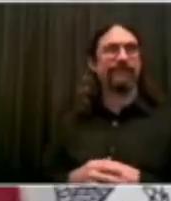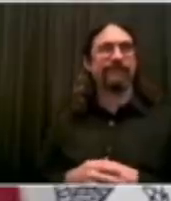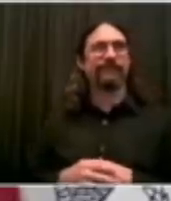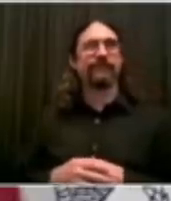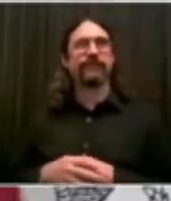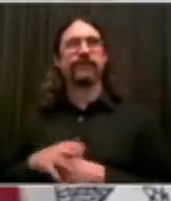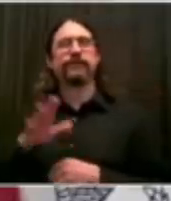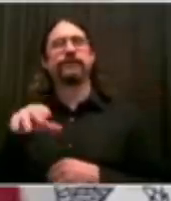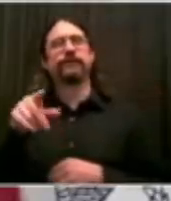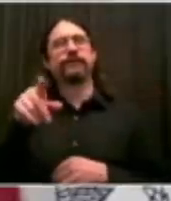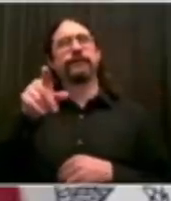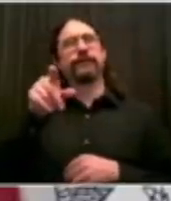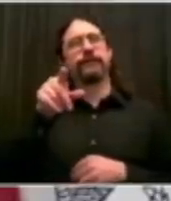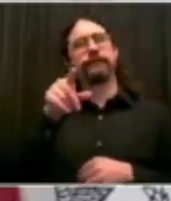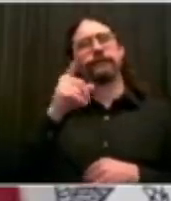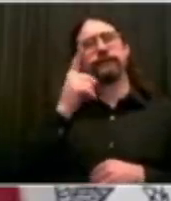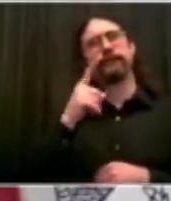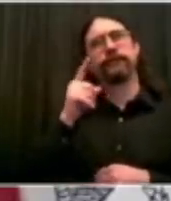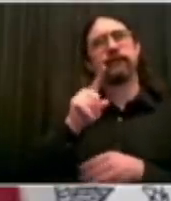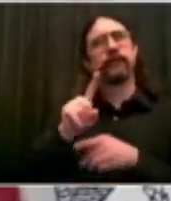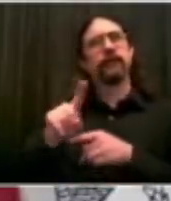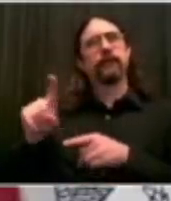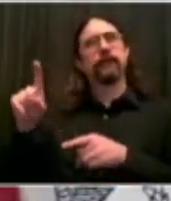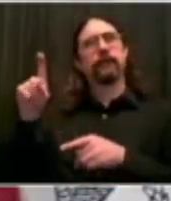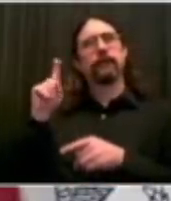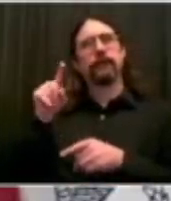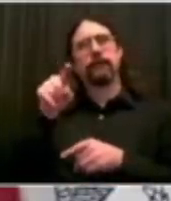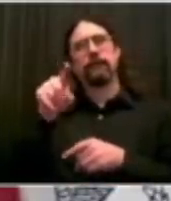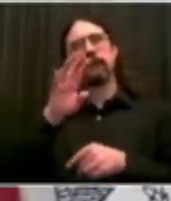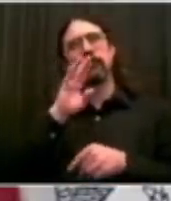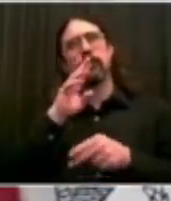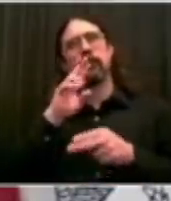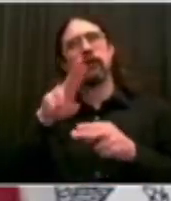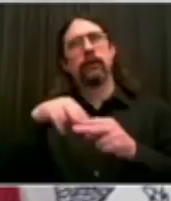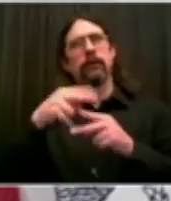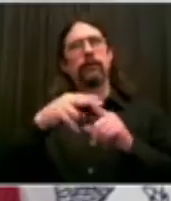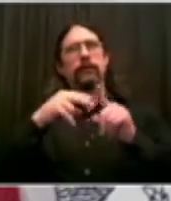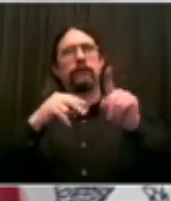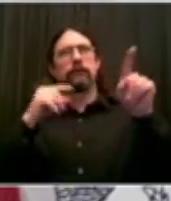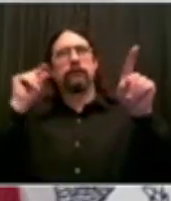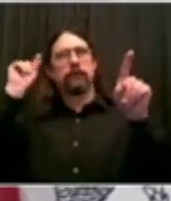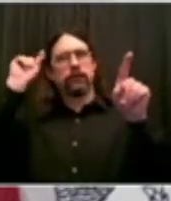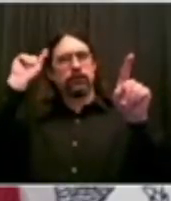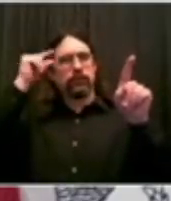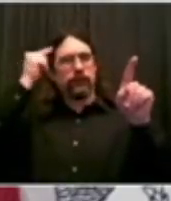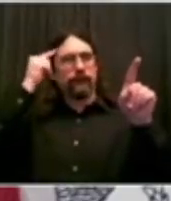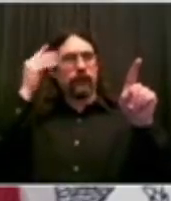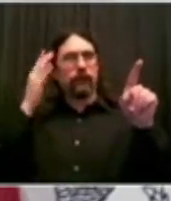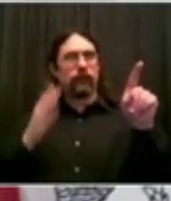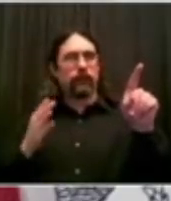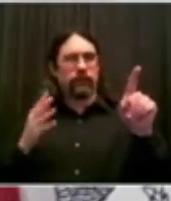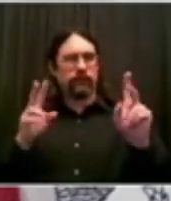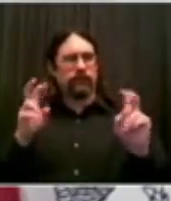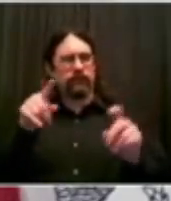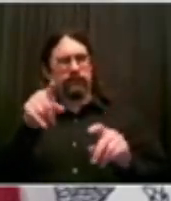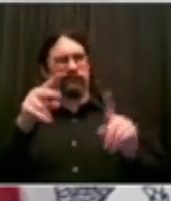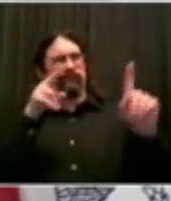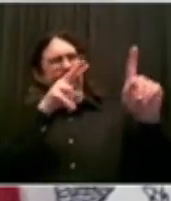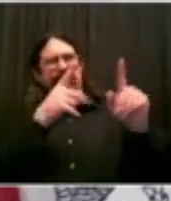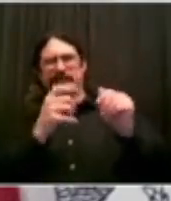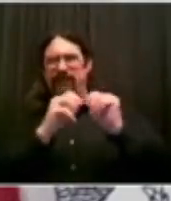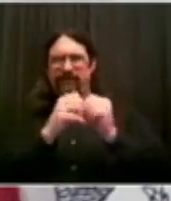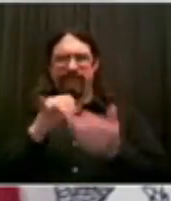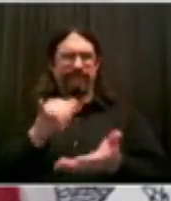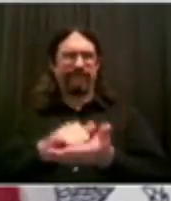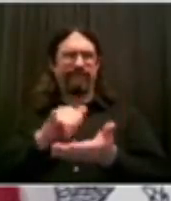carry on in that position. Since then, he's made it very clear he has no intention of resigning, despite